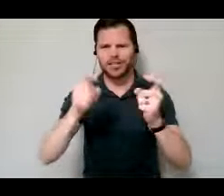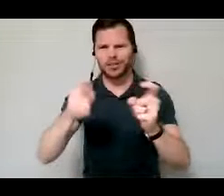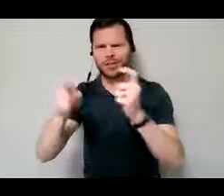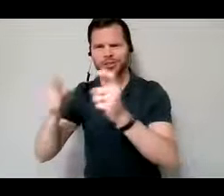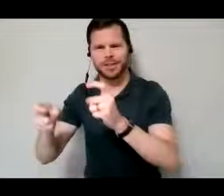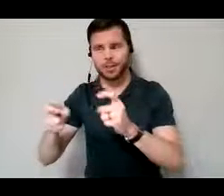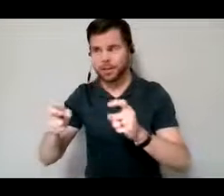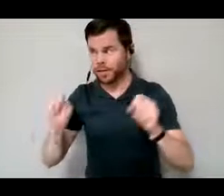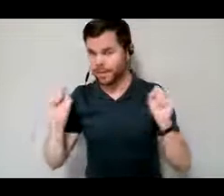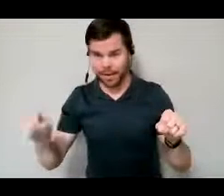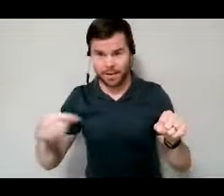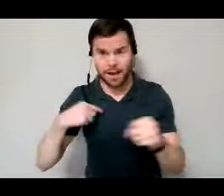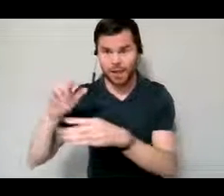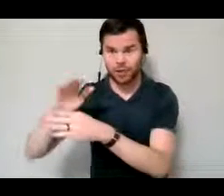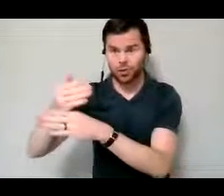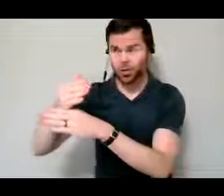share?